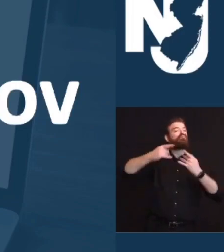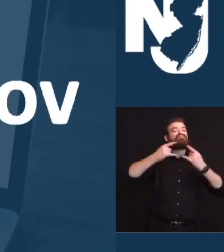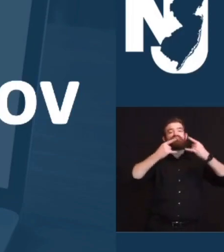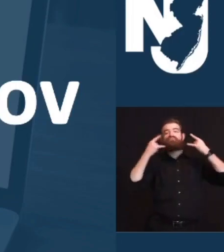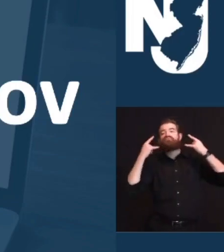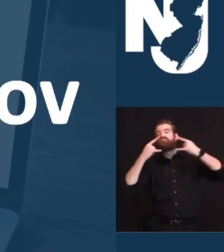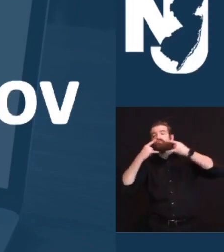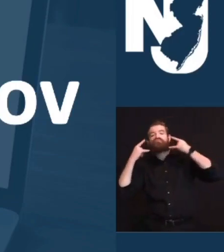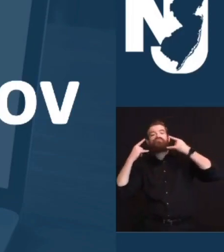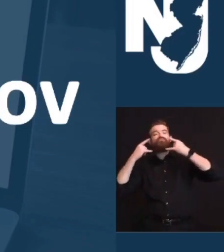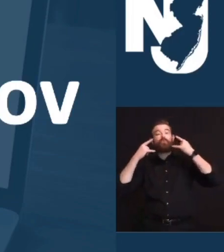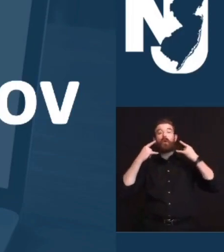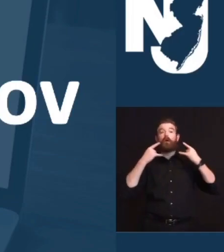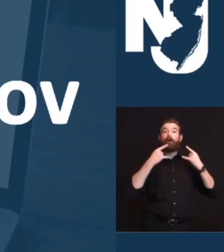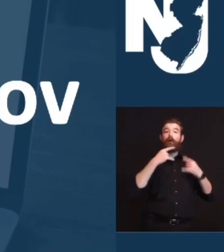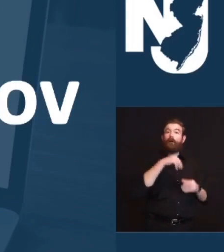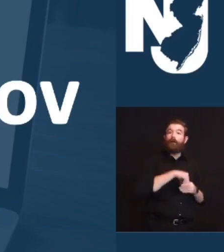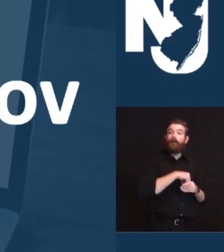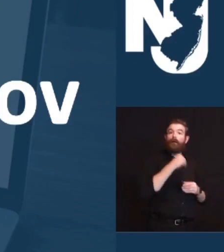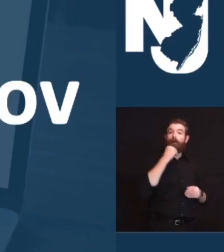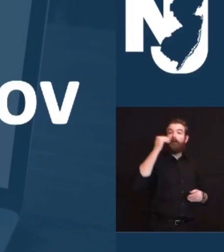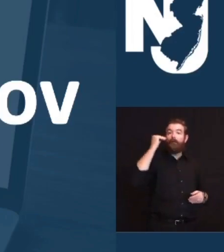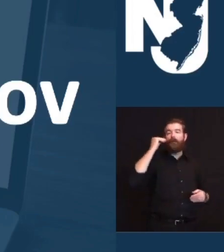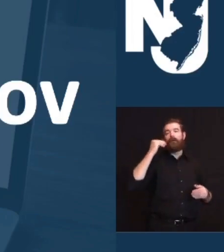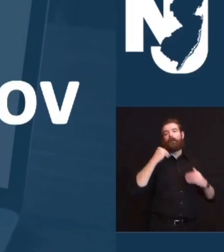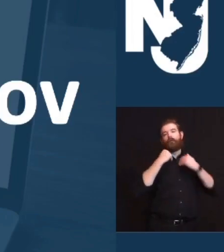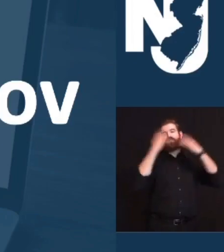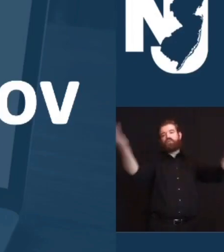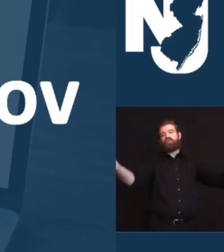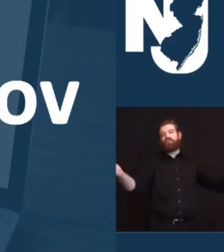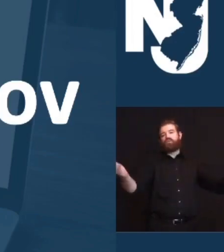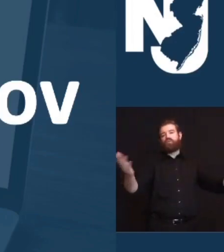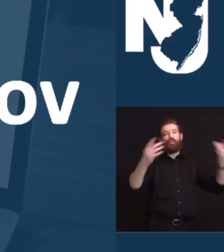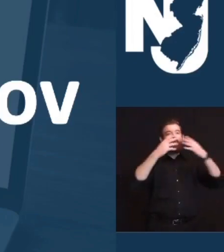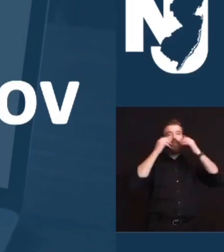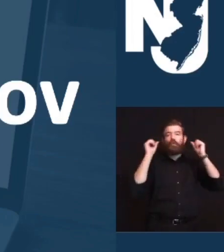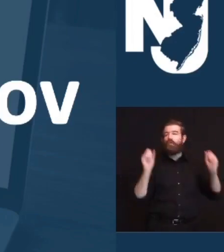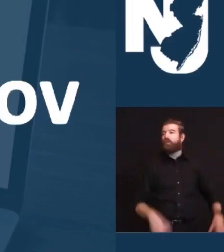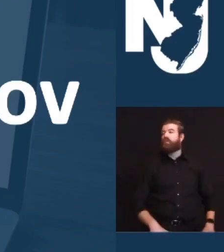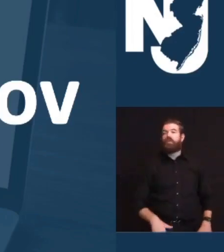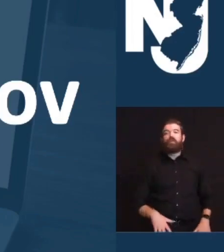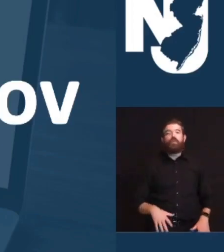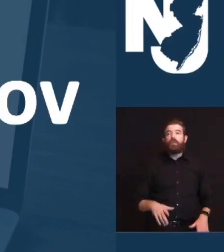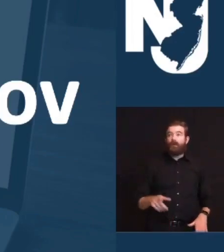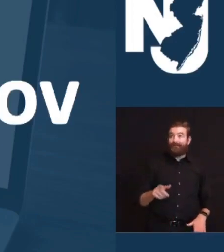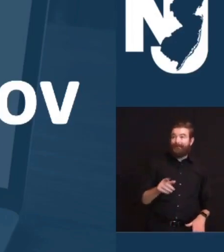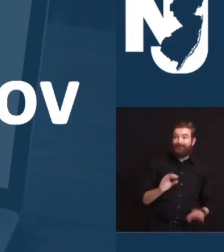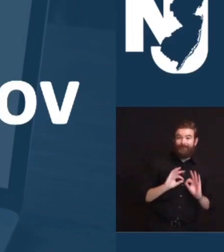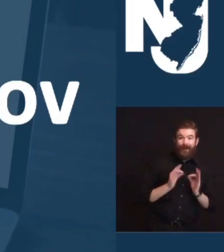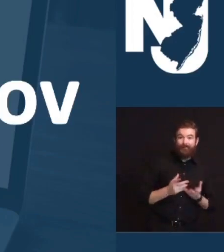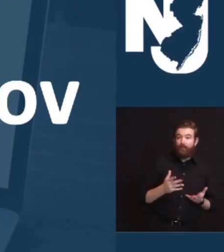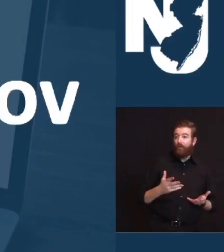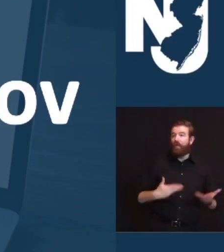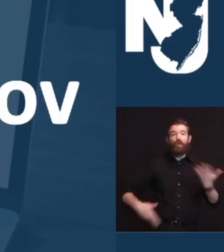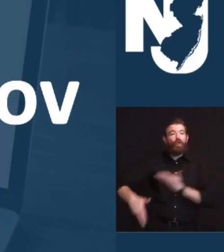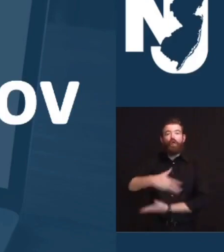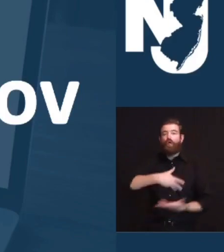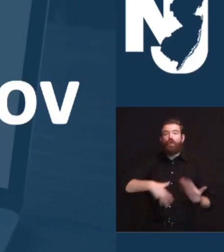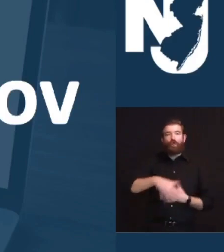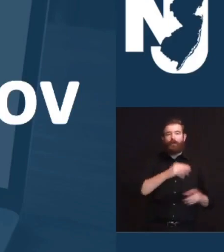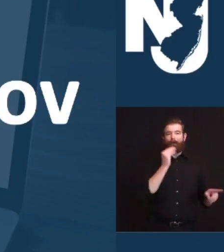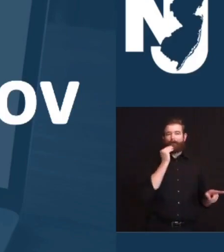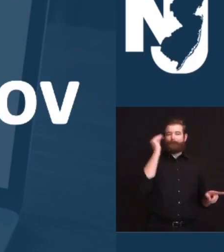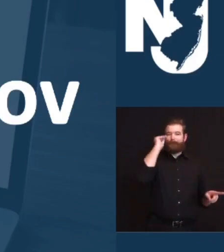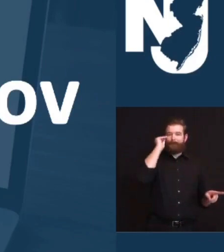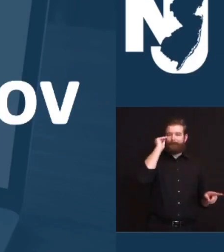that things can go awry. So again, start planning your holidays now, and please plan for a smaller table this year so we can